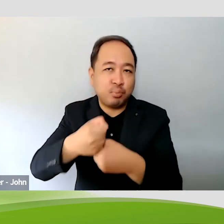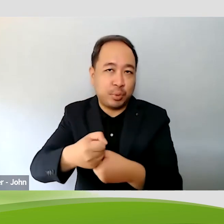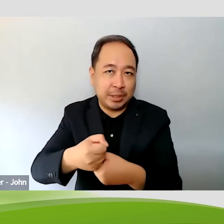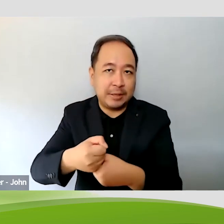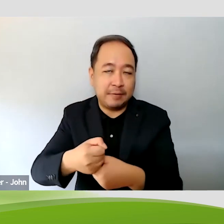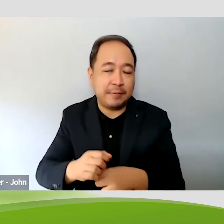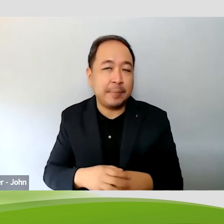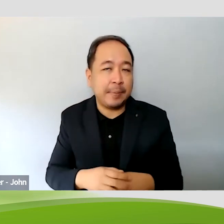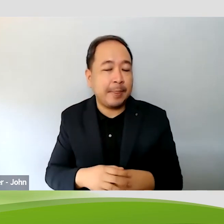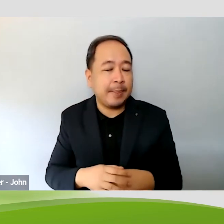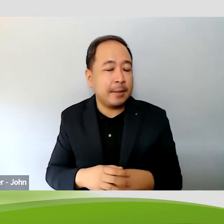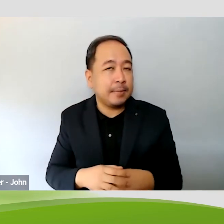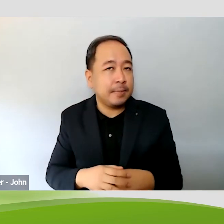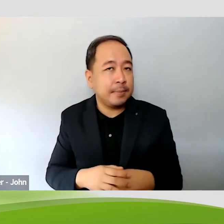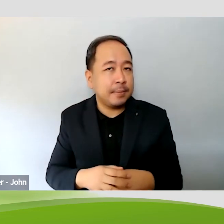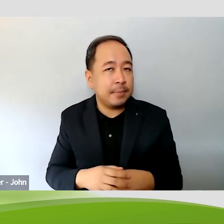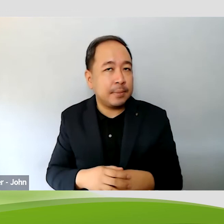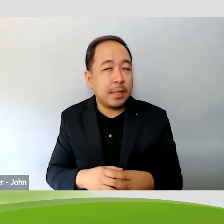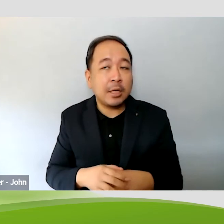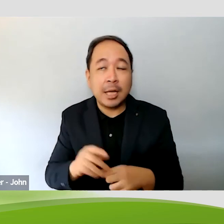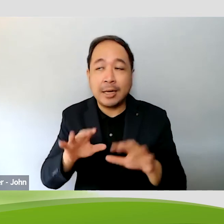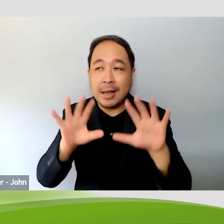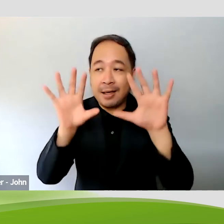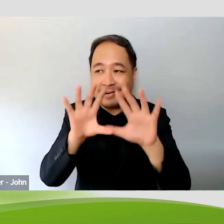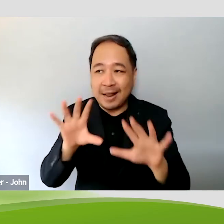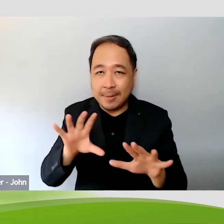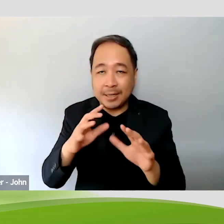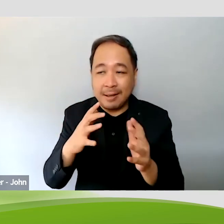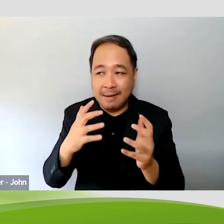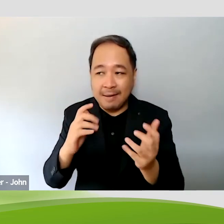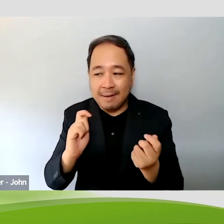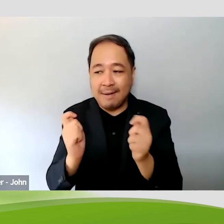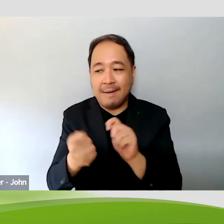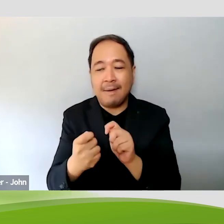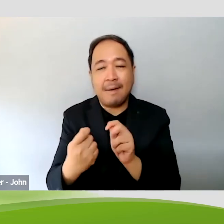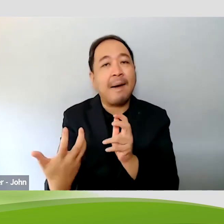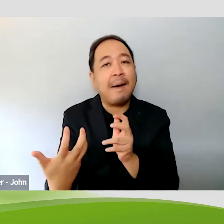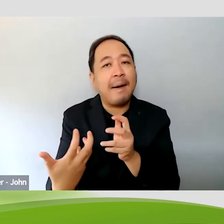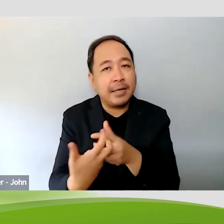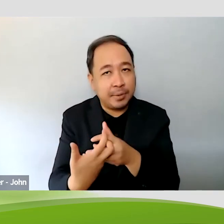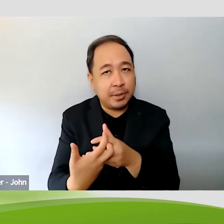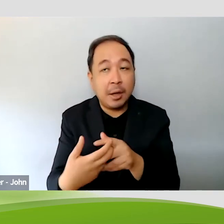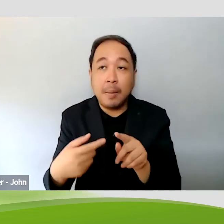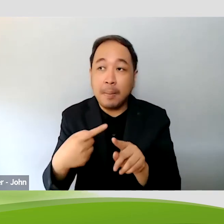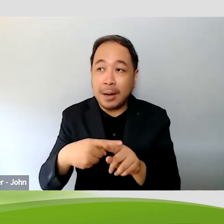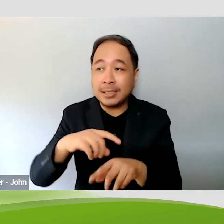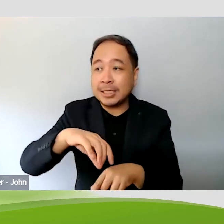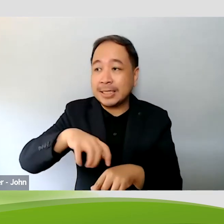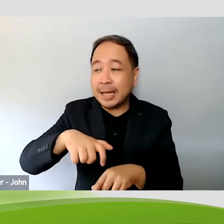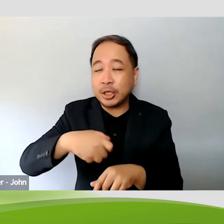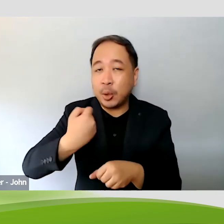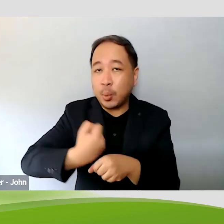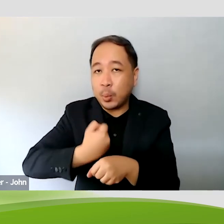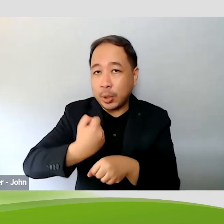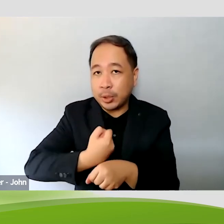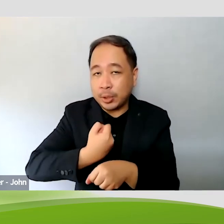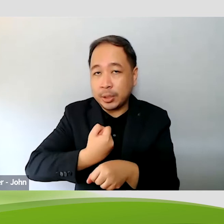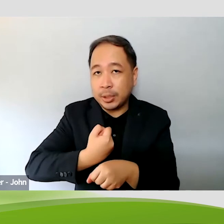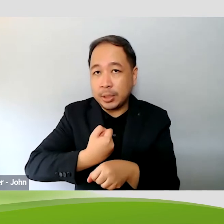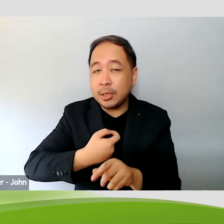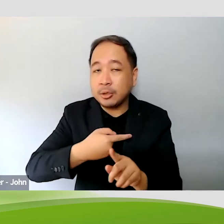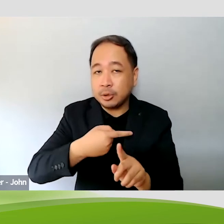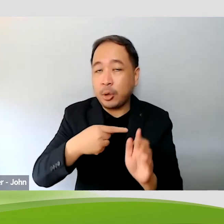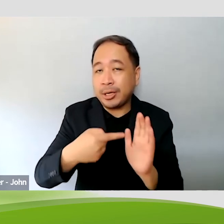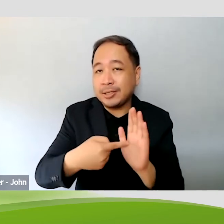climate adaptation approach. More so, in line with international efforts such as safe access to fuel and